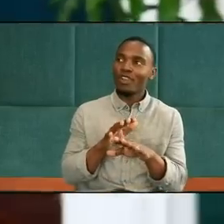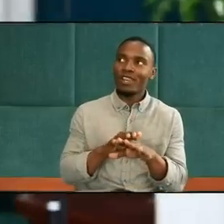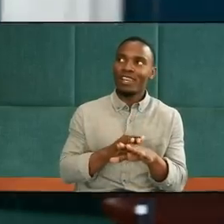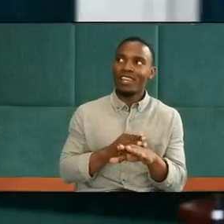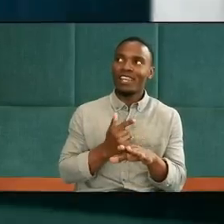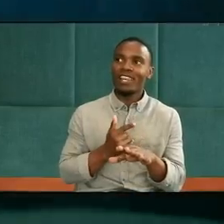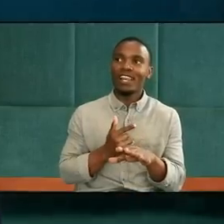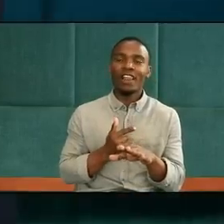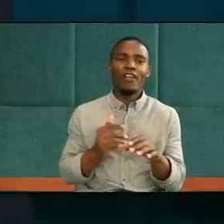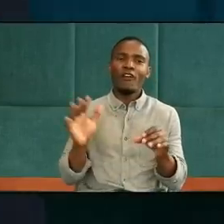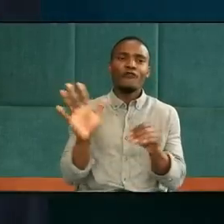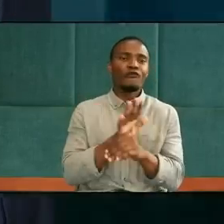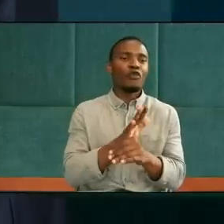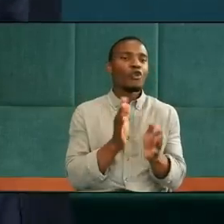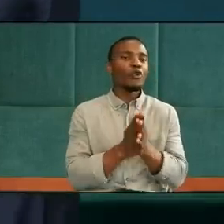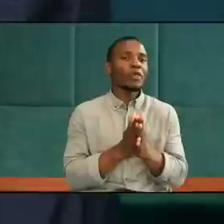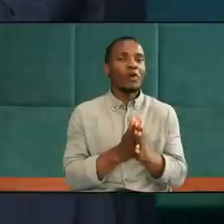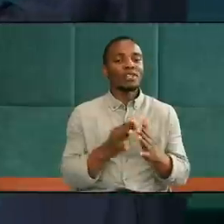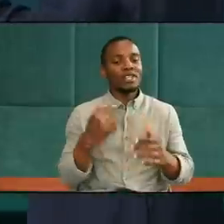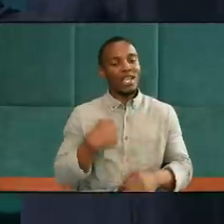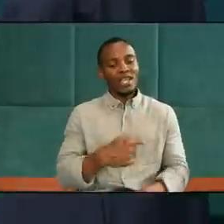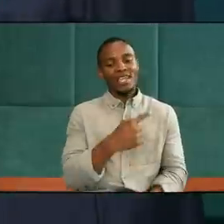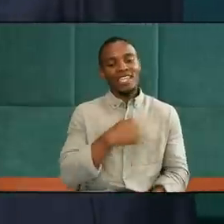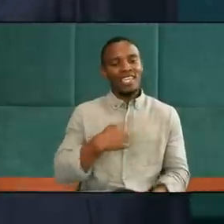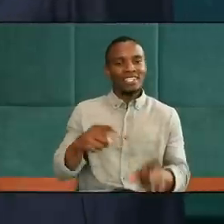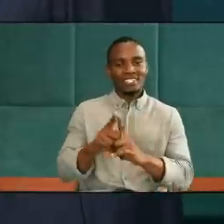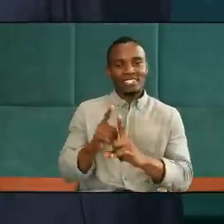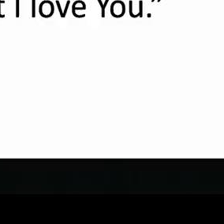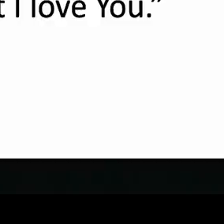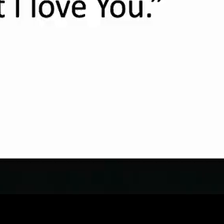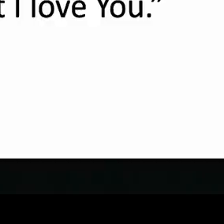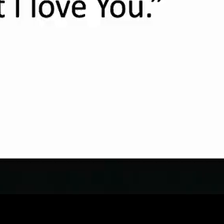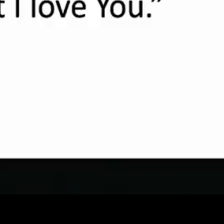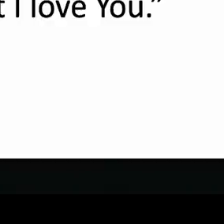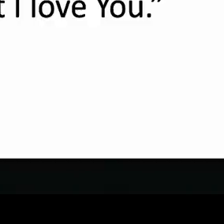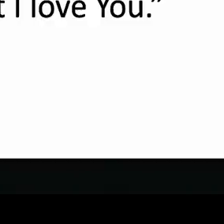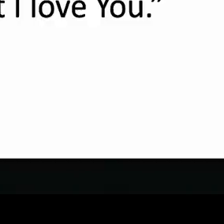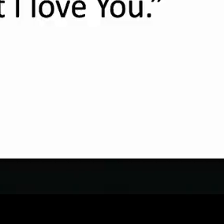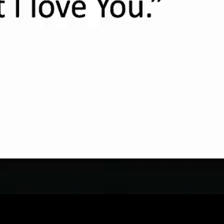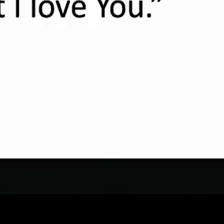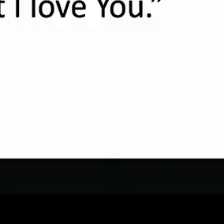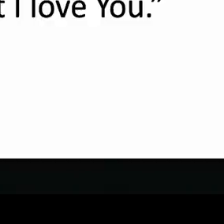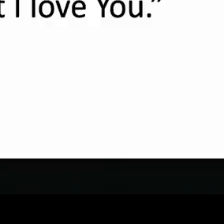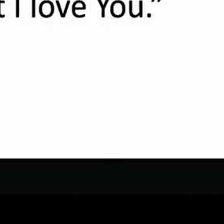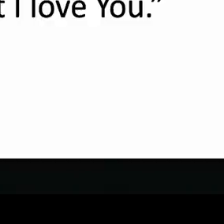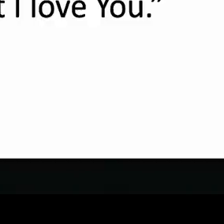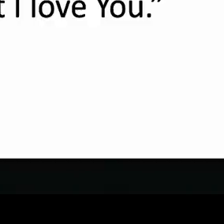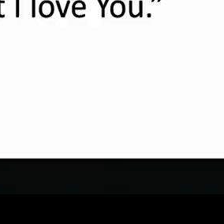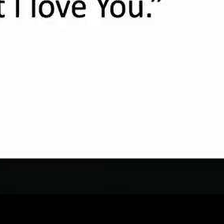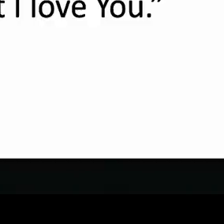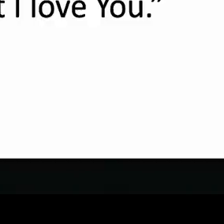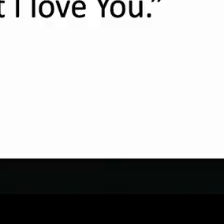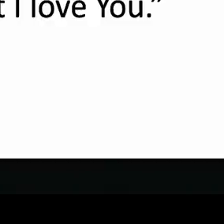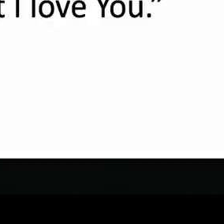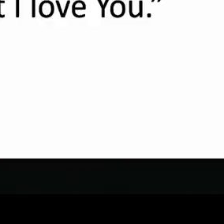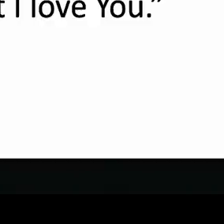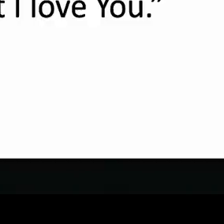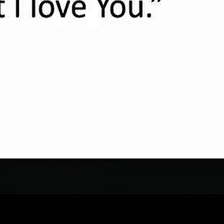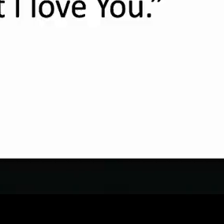full of guilt and embarrassment, he said, yes, Lord. You